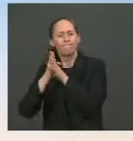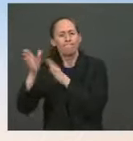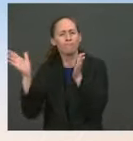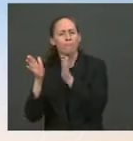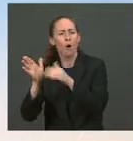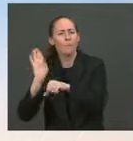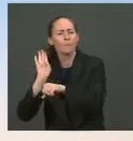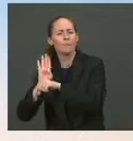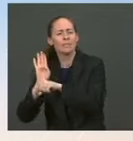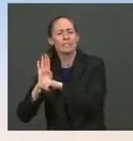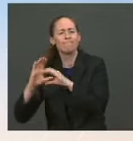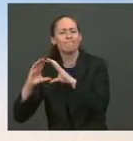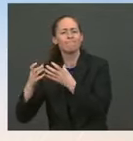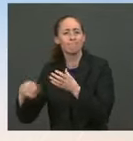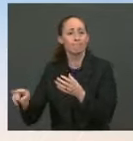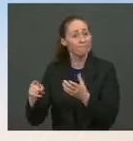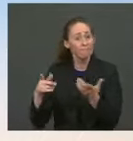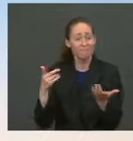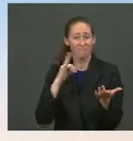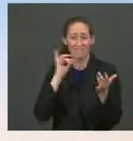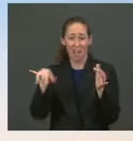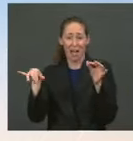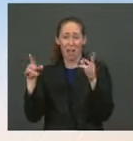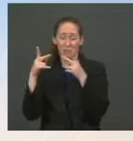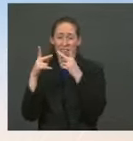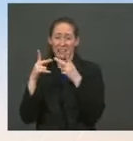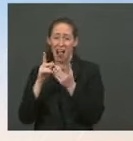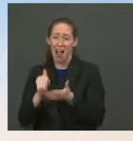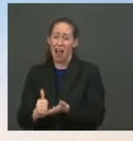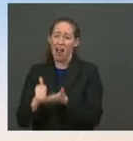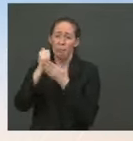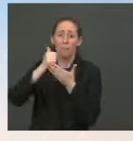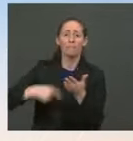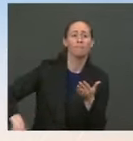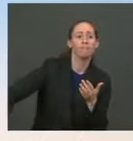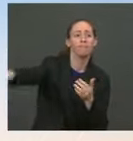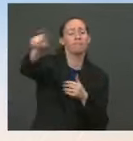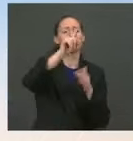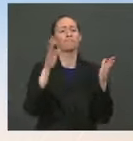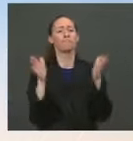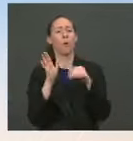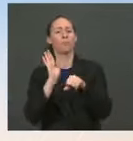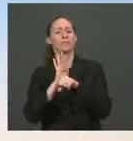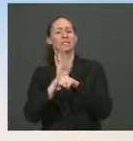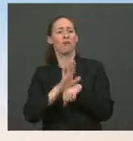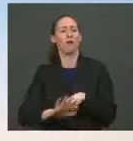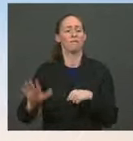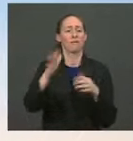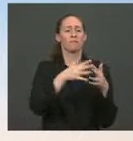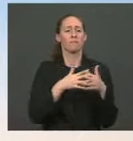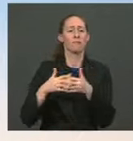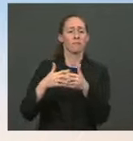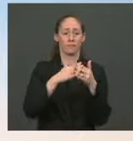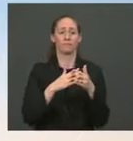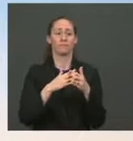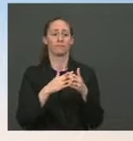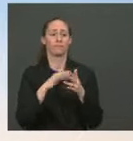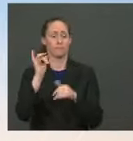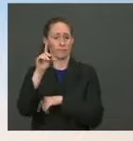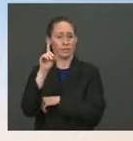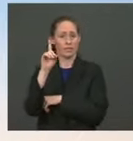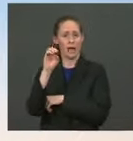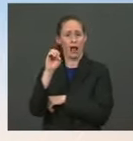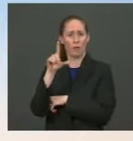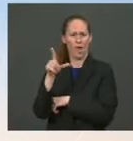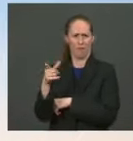is a position important for helping small businesses across the country, and Dilawar has had a successful business